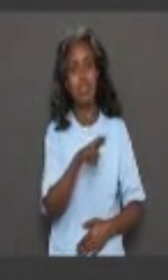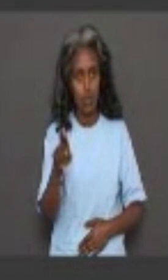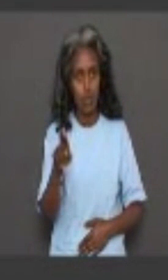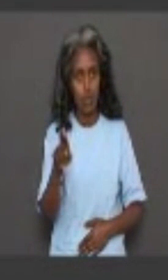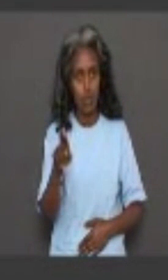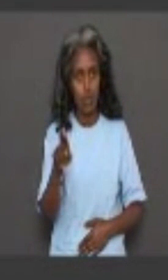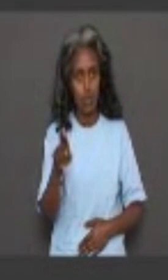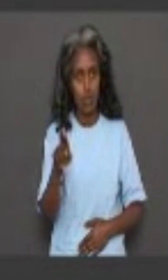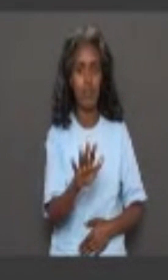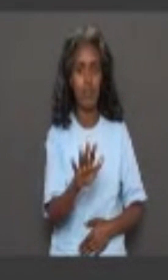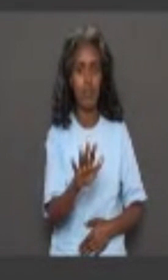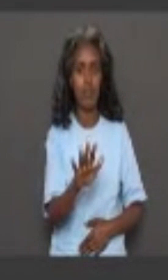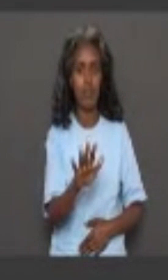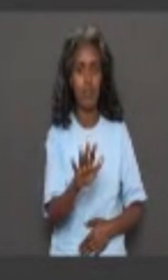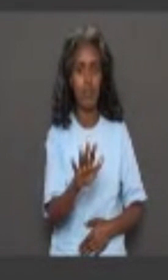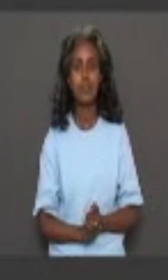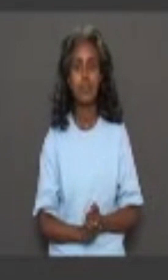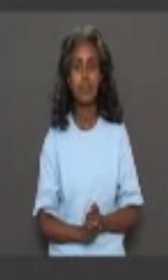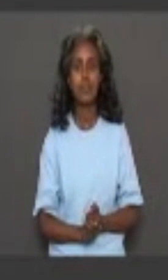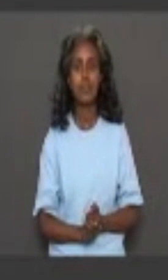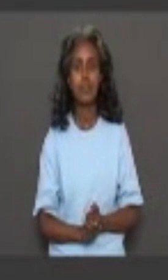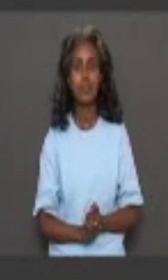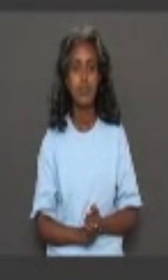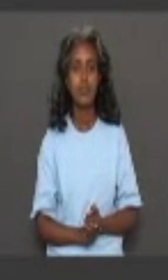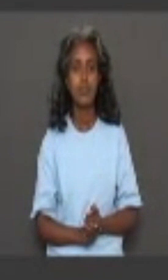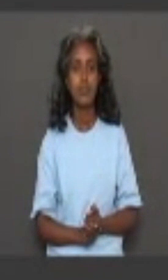root of 5,